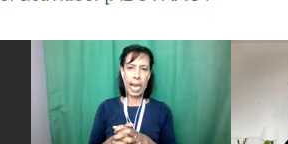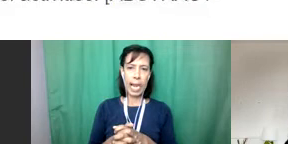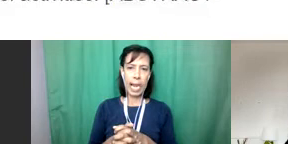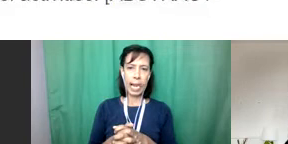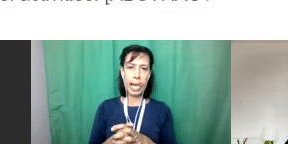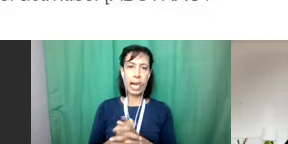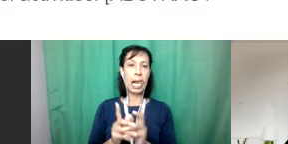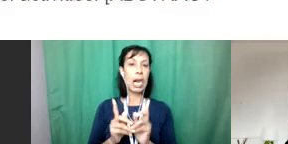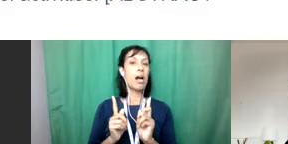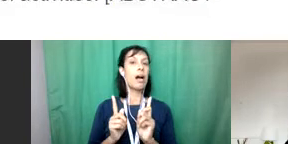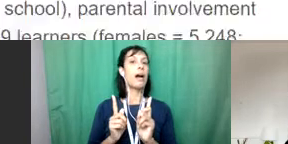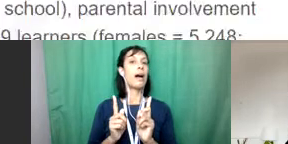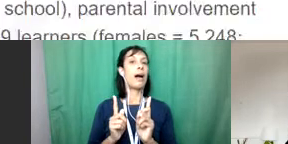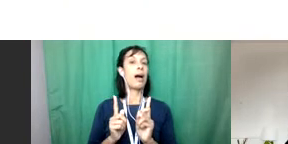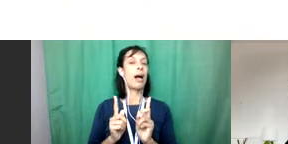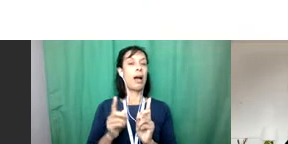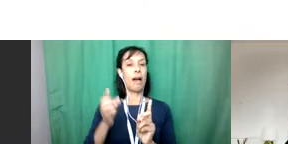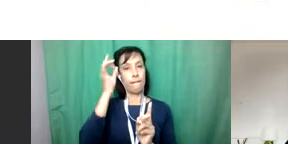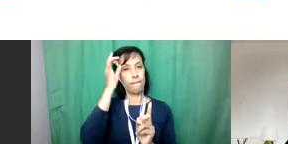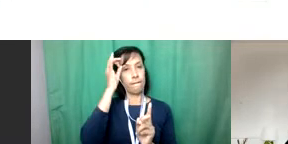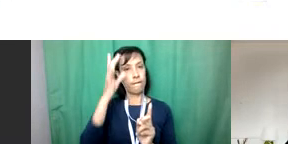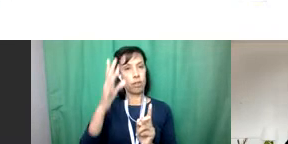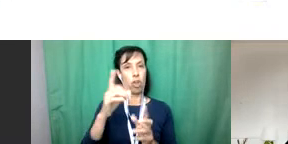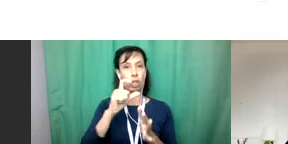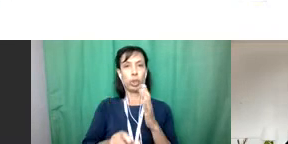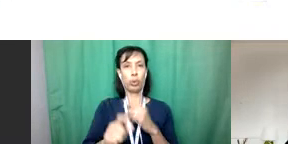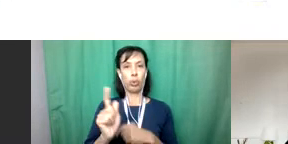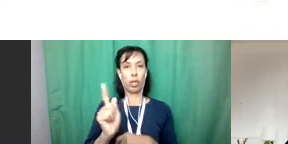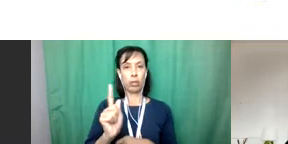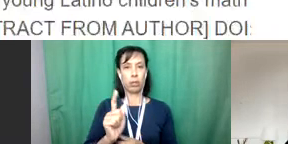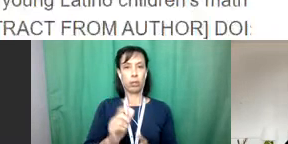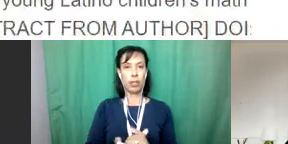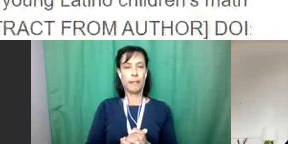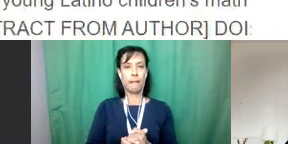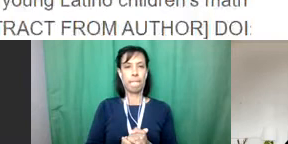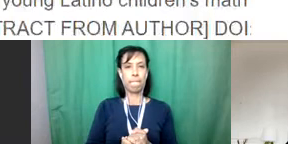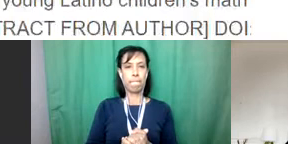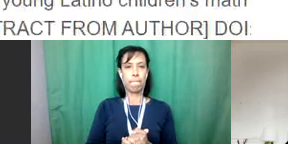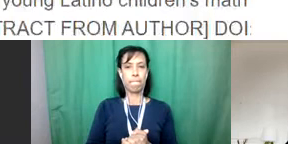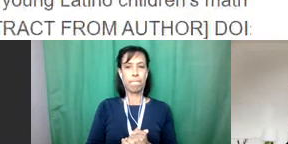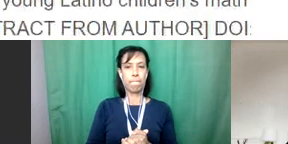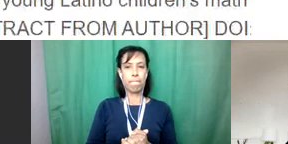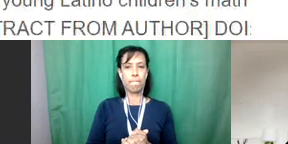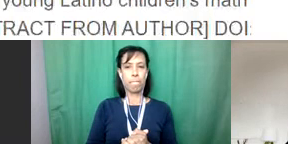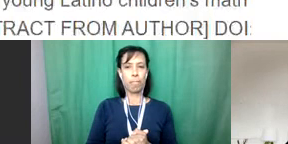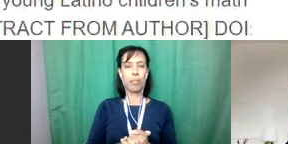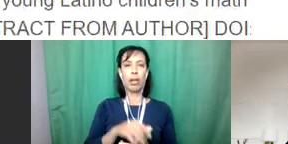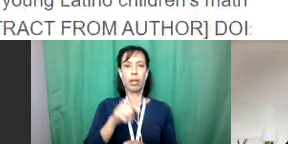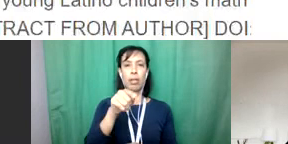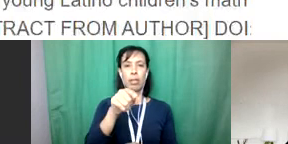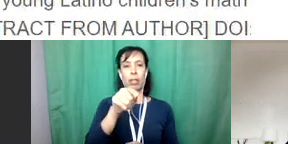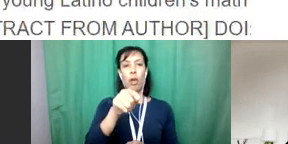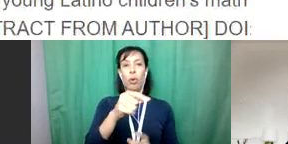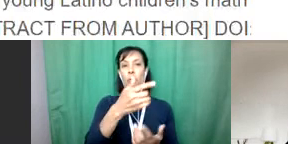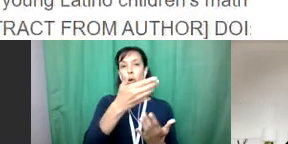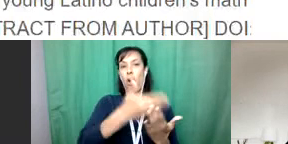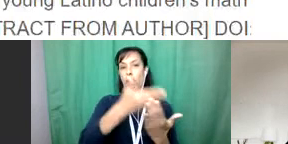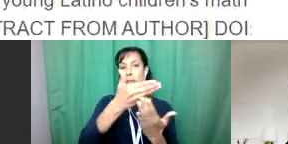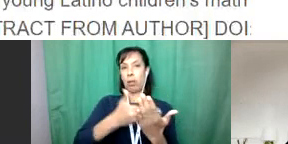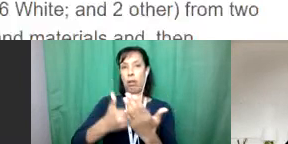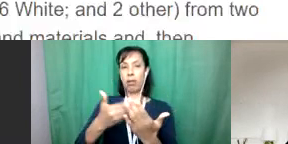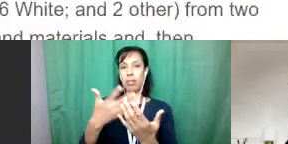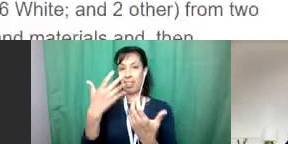Now, what I forgot to do then is I forgot to link. So these articles will cover homeschooling. You can see them, they're